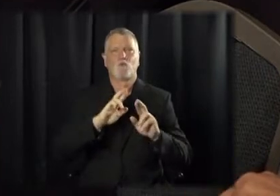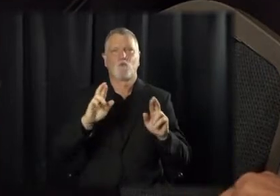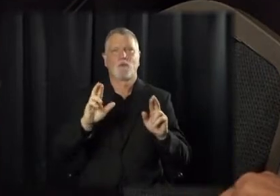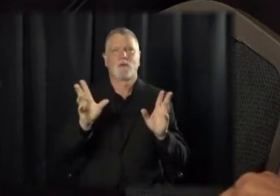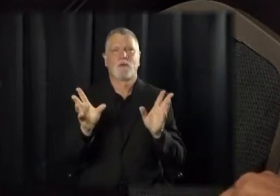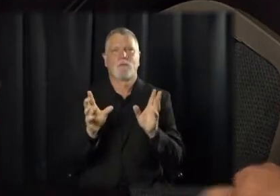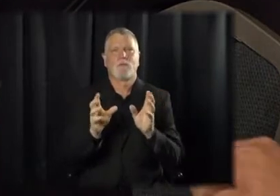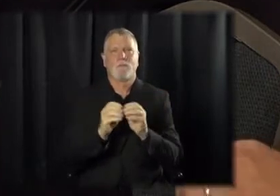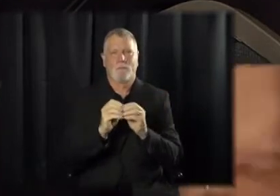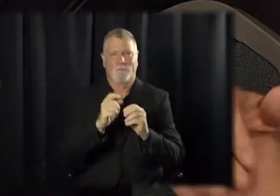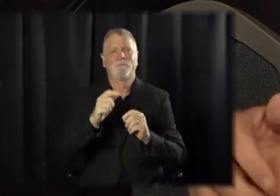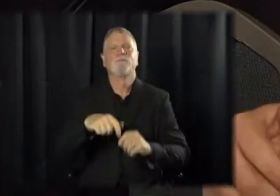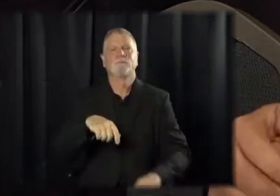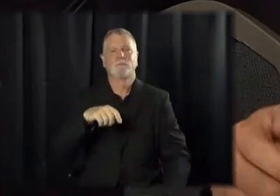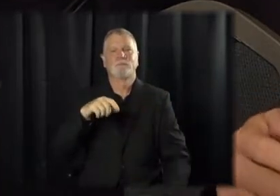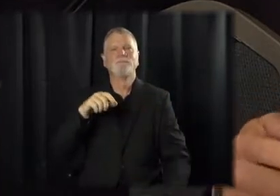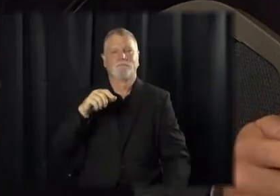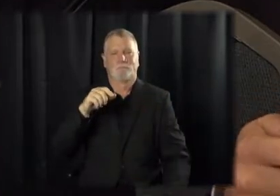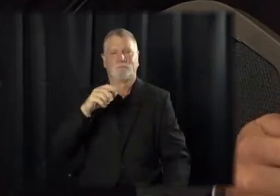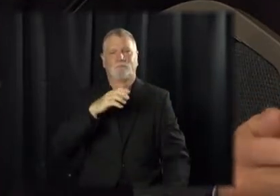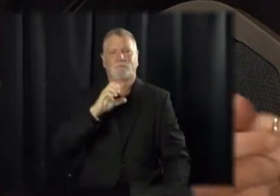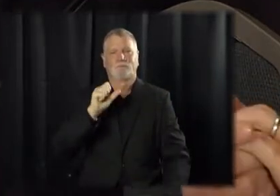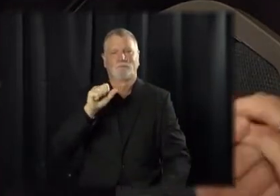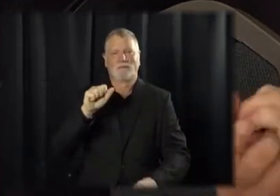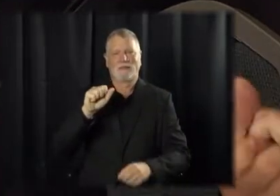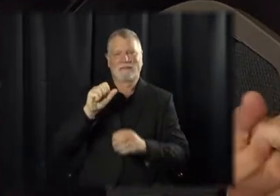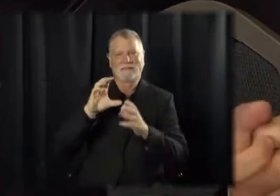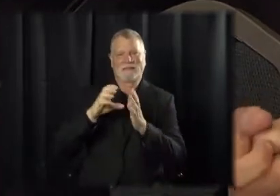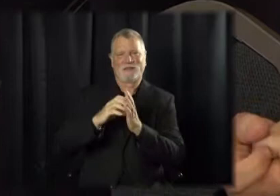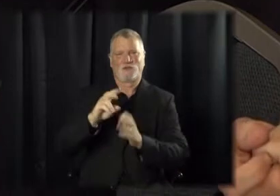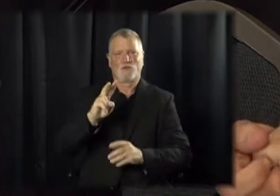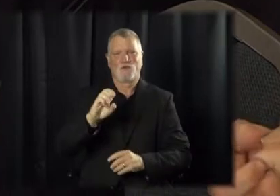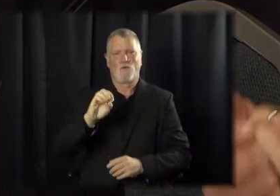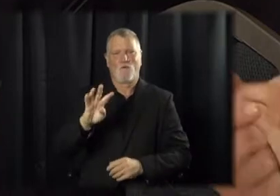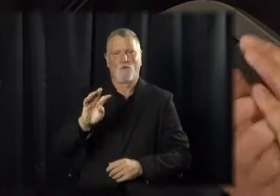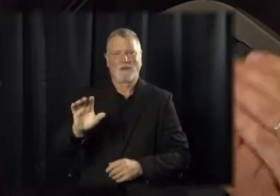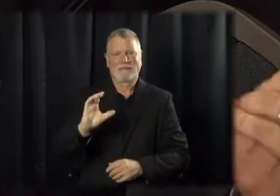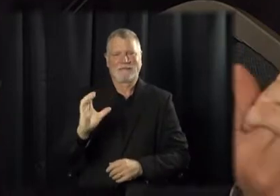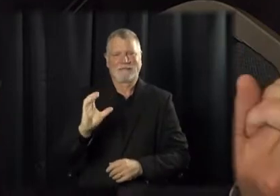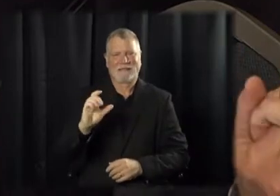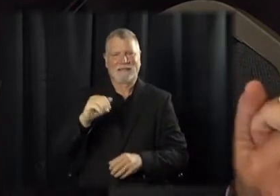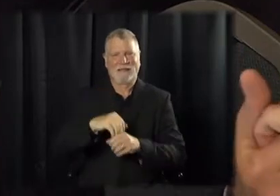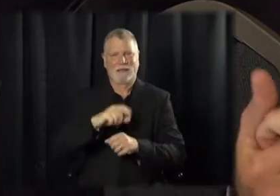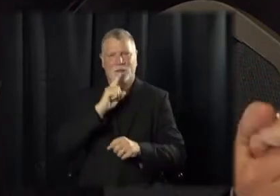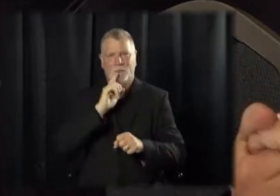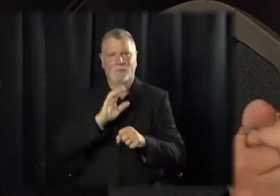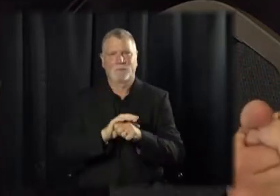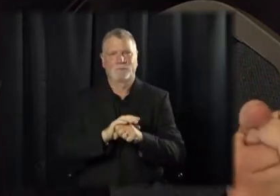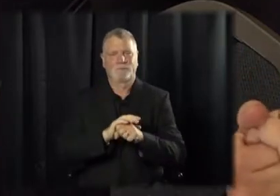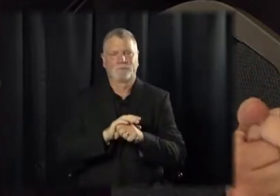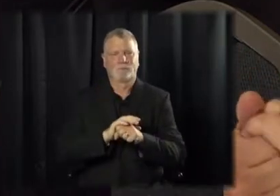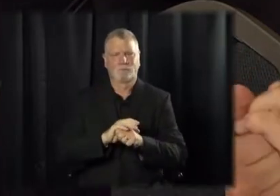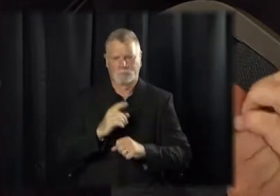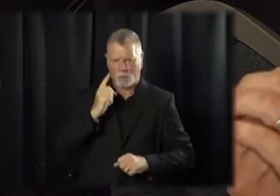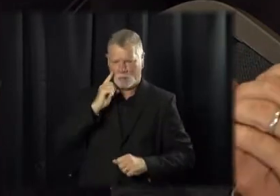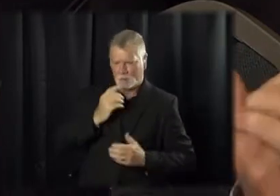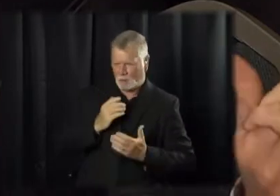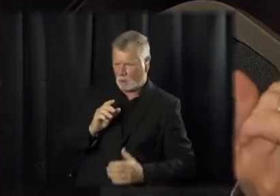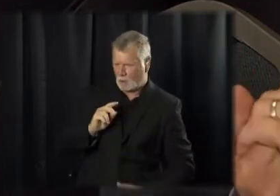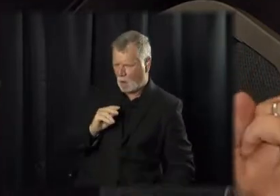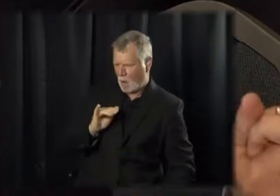under Section 204C of PROMESA, and I believe Natalie Dresko will be